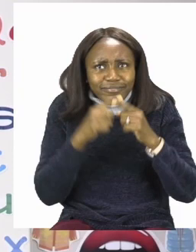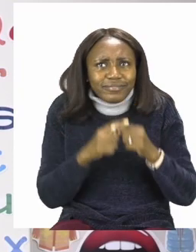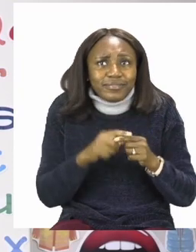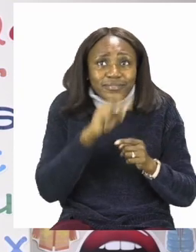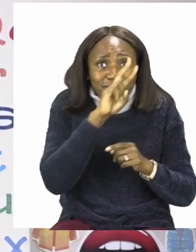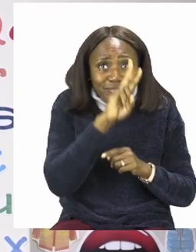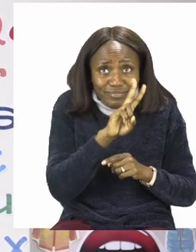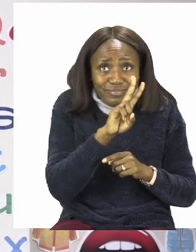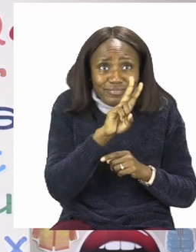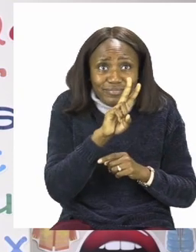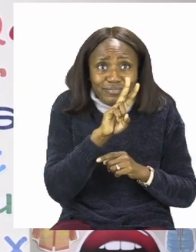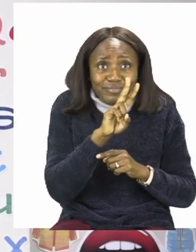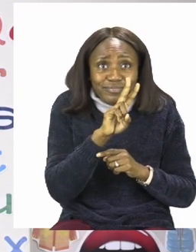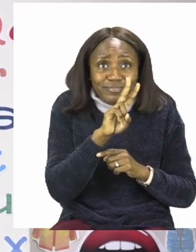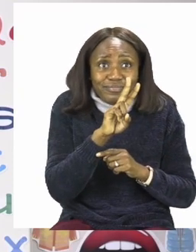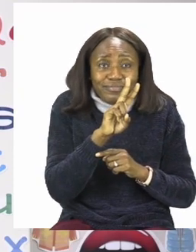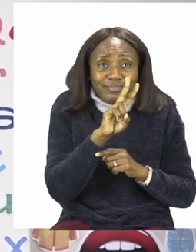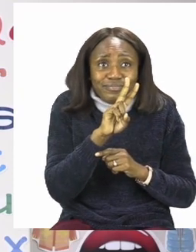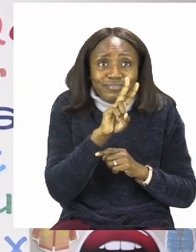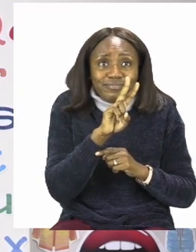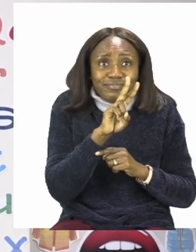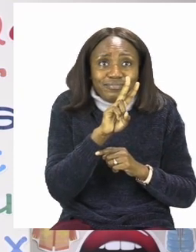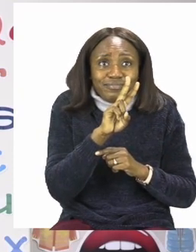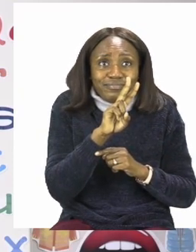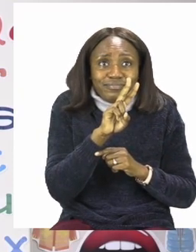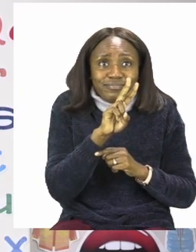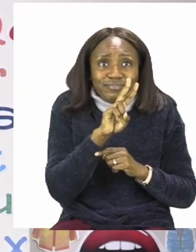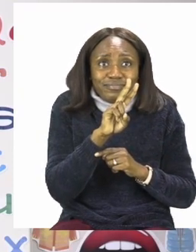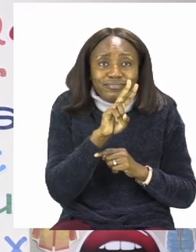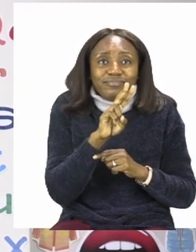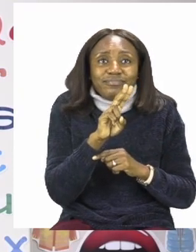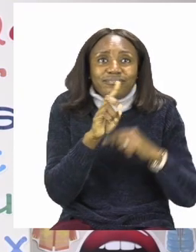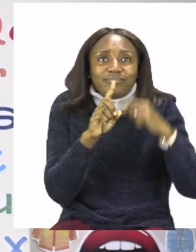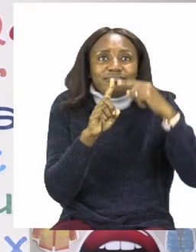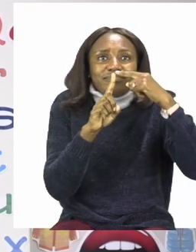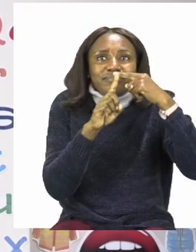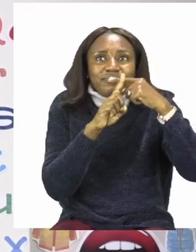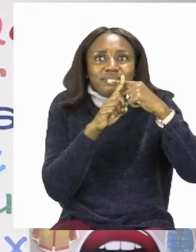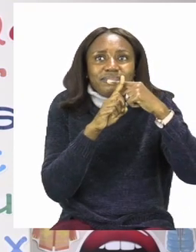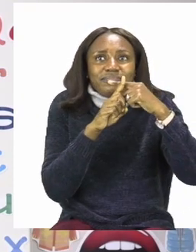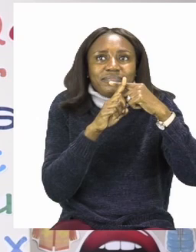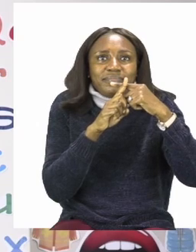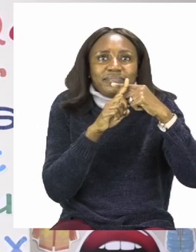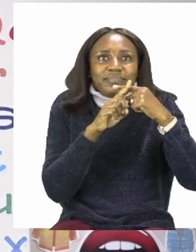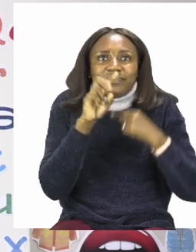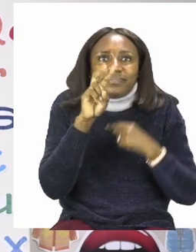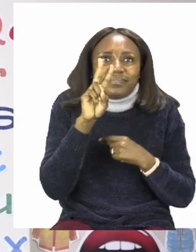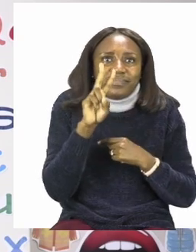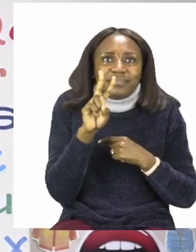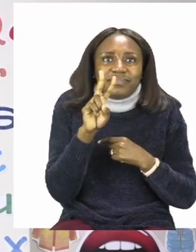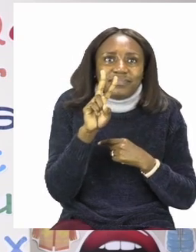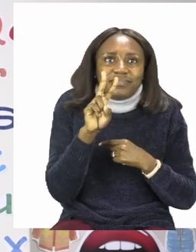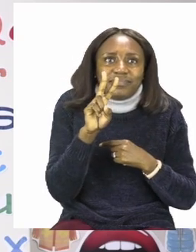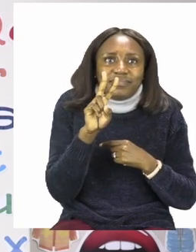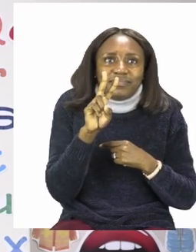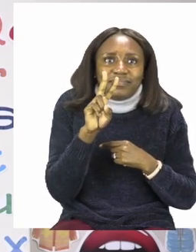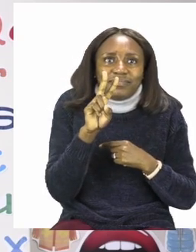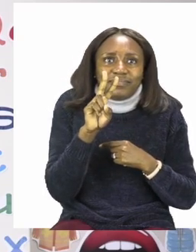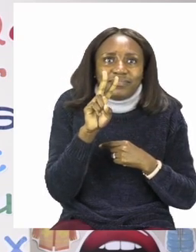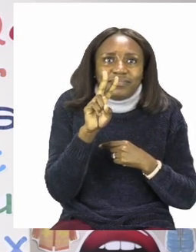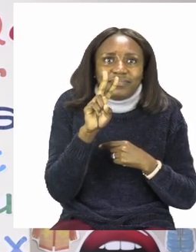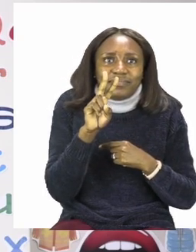2. Now, the instruction for the next box is saying plus. So, we are going to say